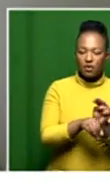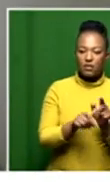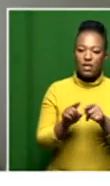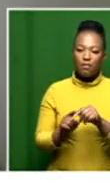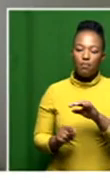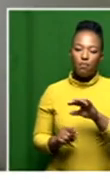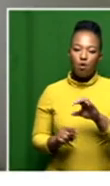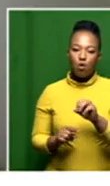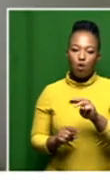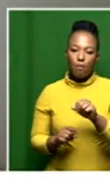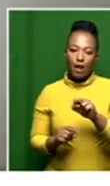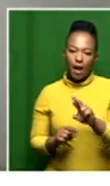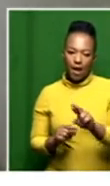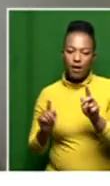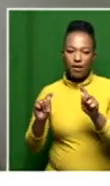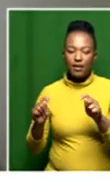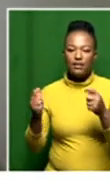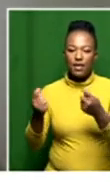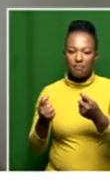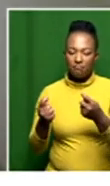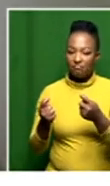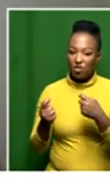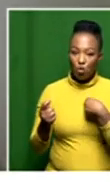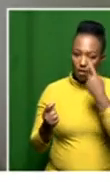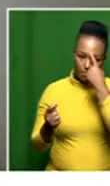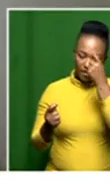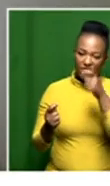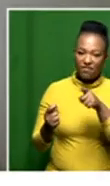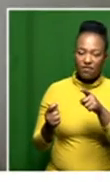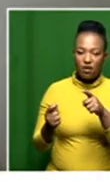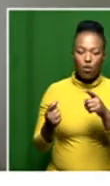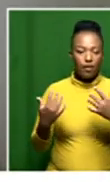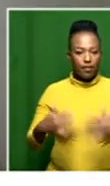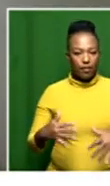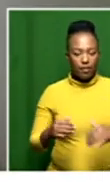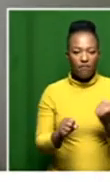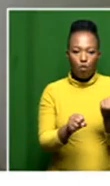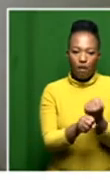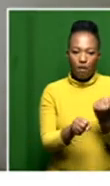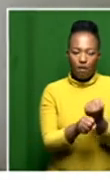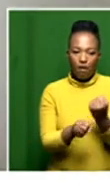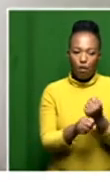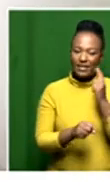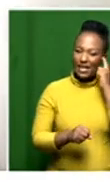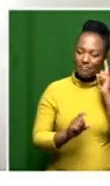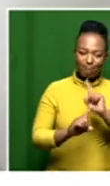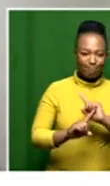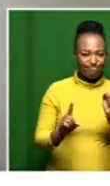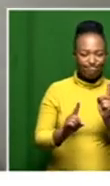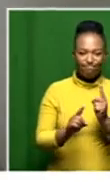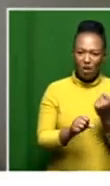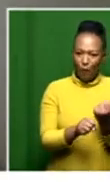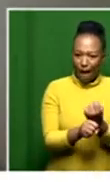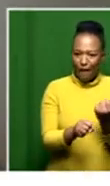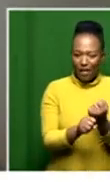team. Sakina, you won't believe me when I say that these guys worked throughout. Literally, they were not sleeping and literally